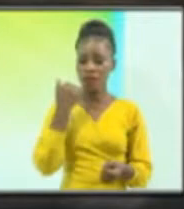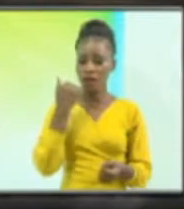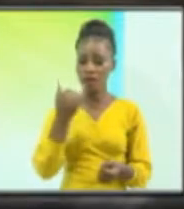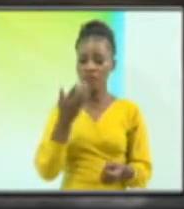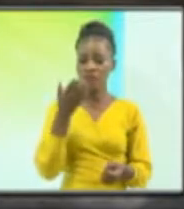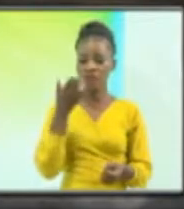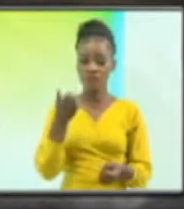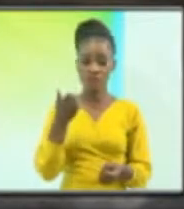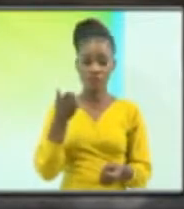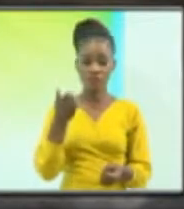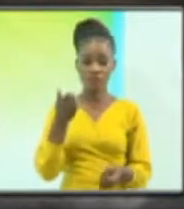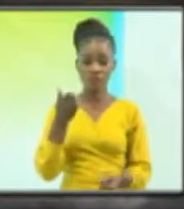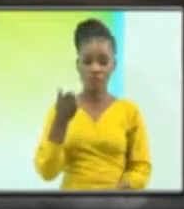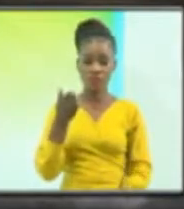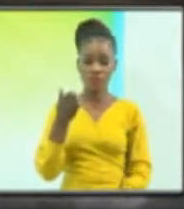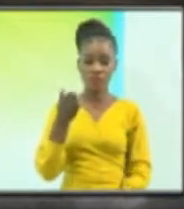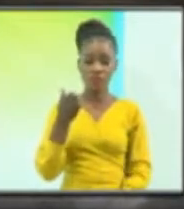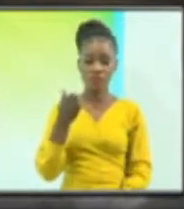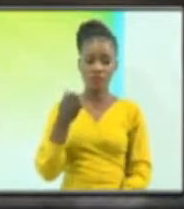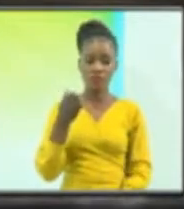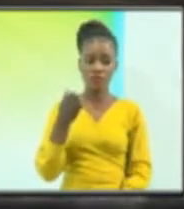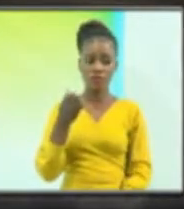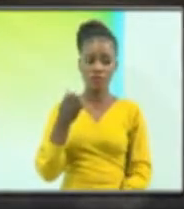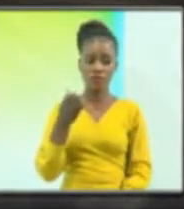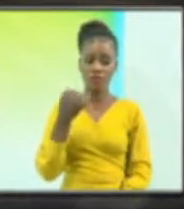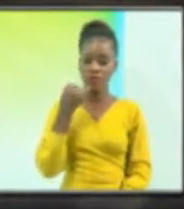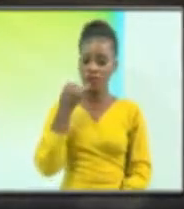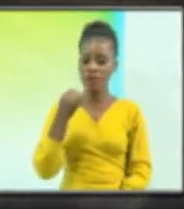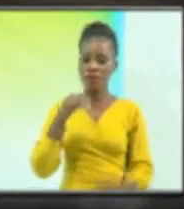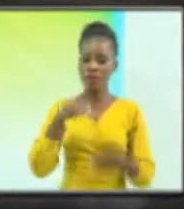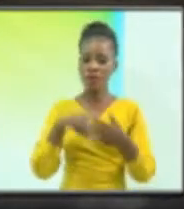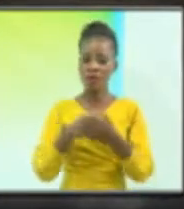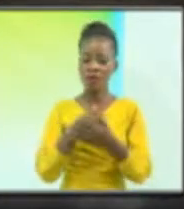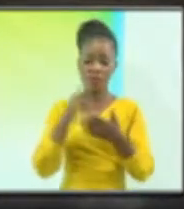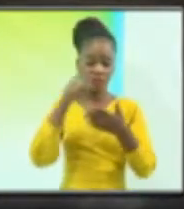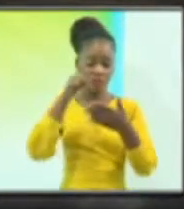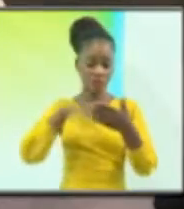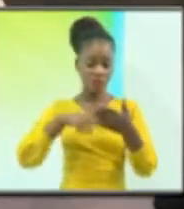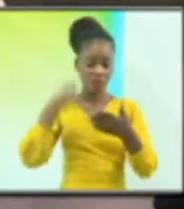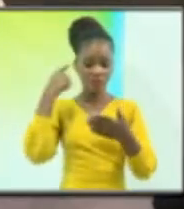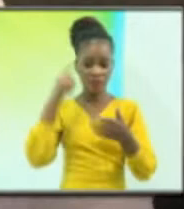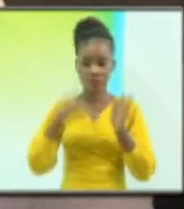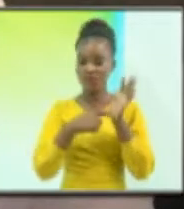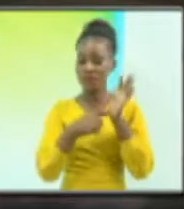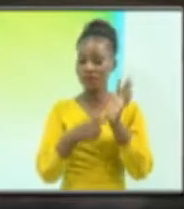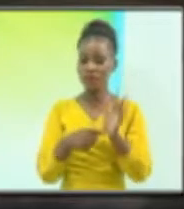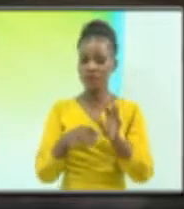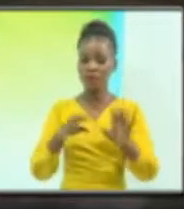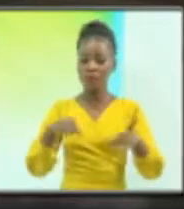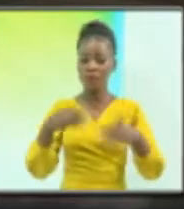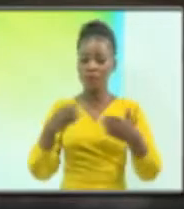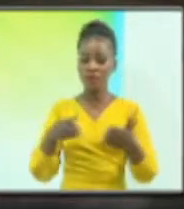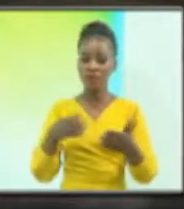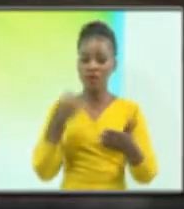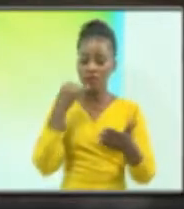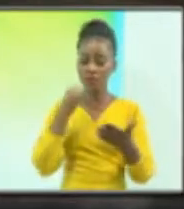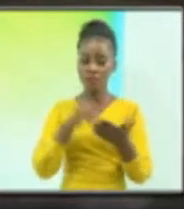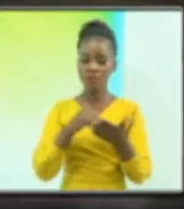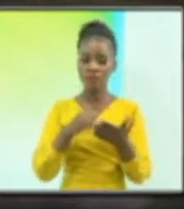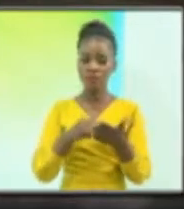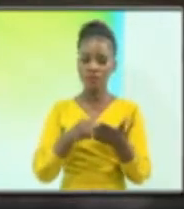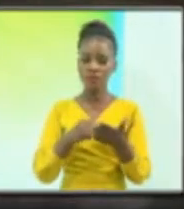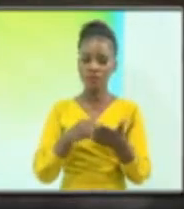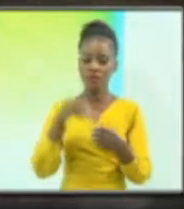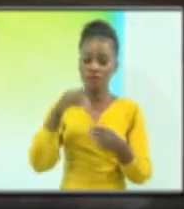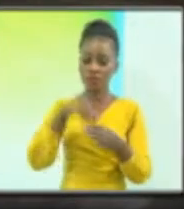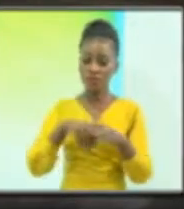one. This is a new certificate of identity. How new is it? It is new in that